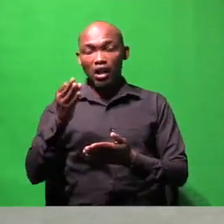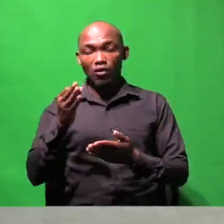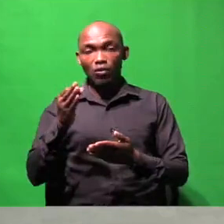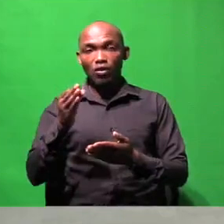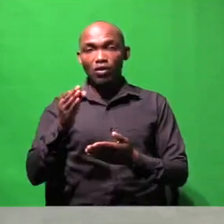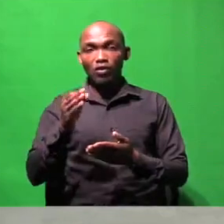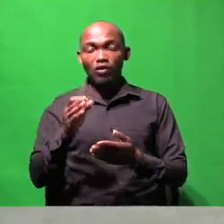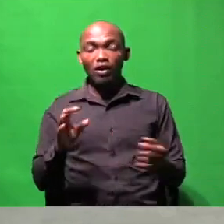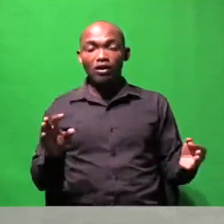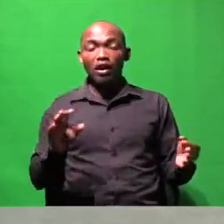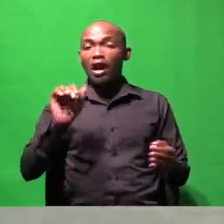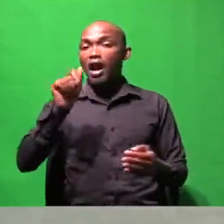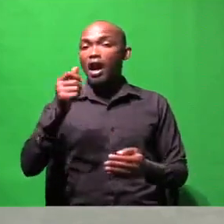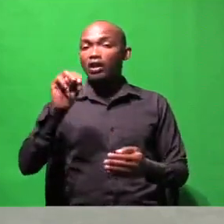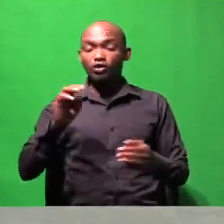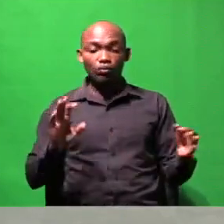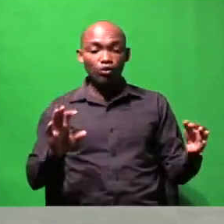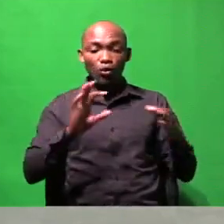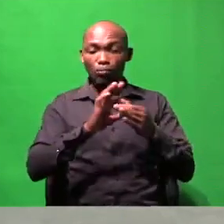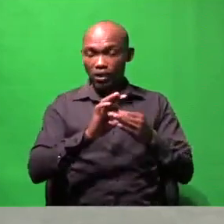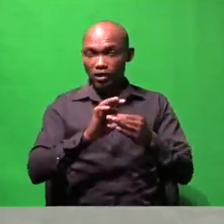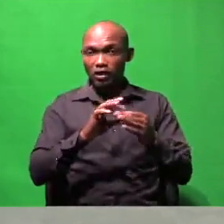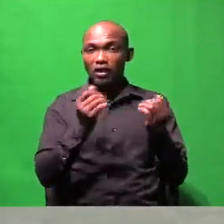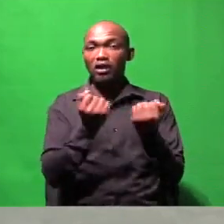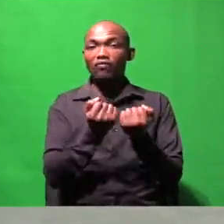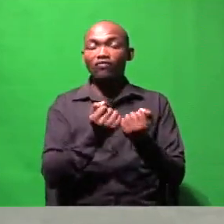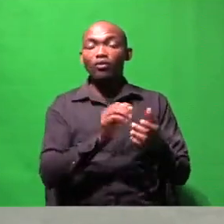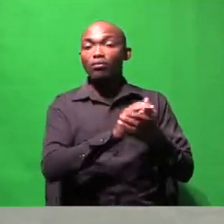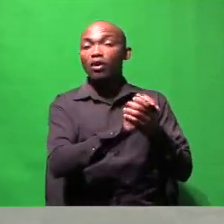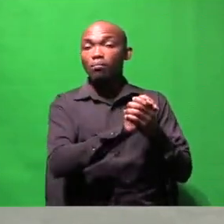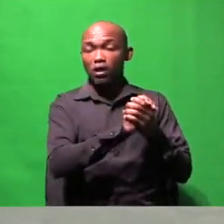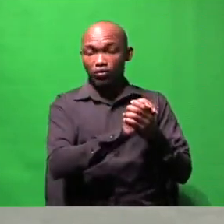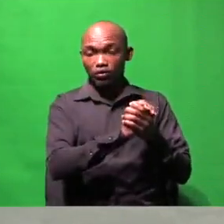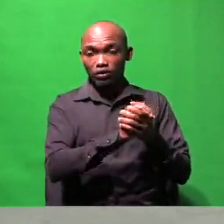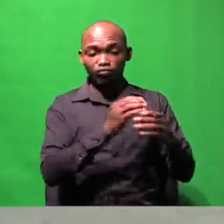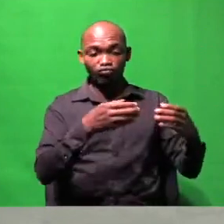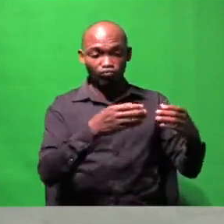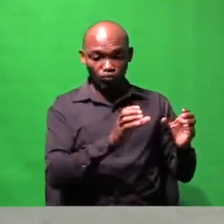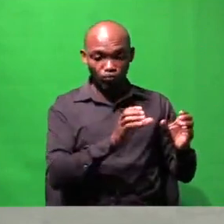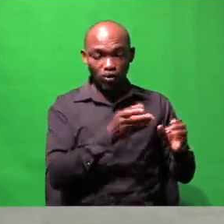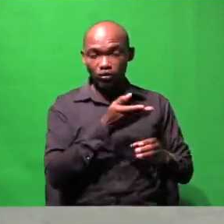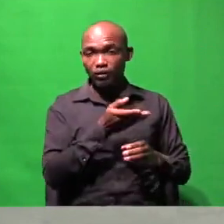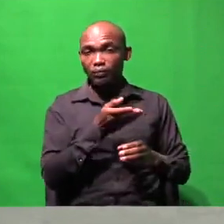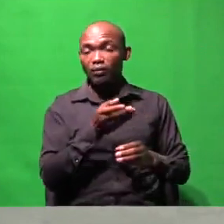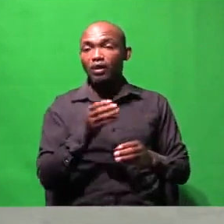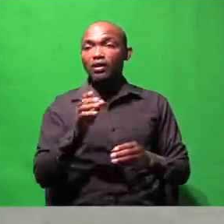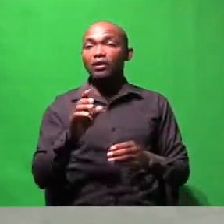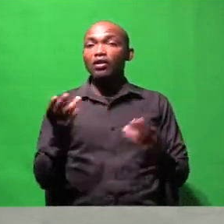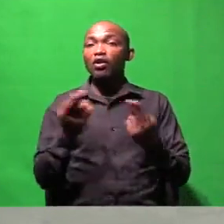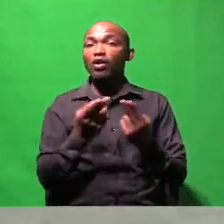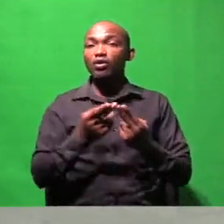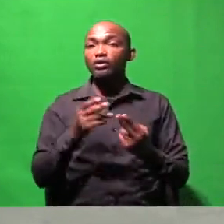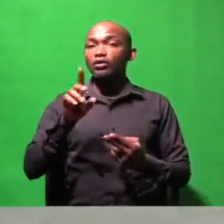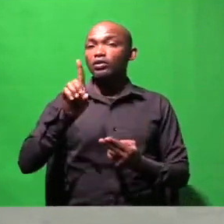also, in this theory, it does not explain the